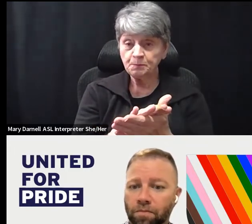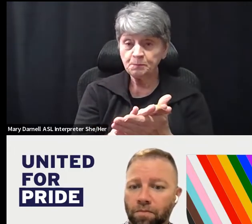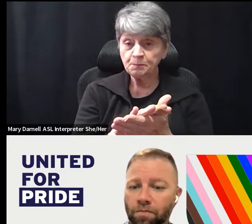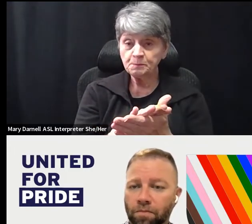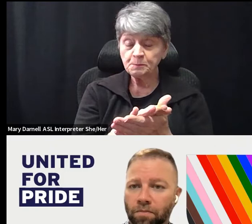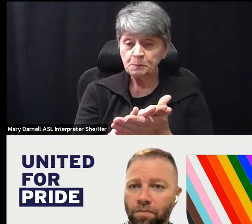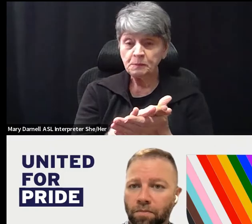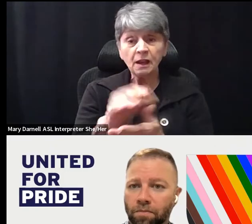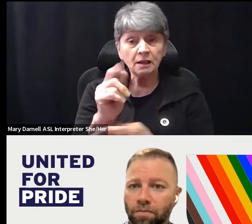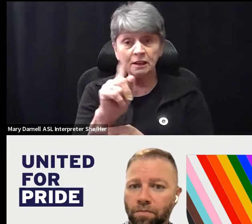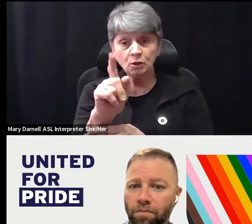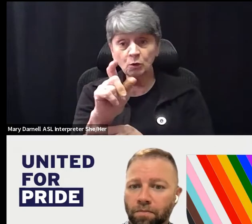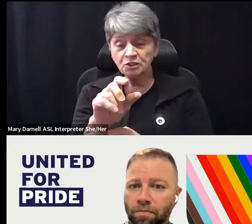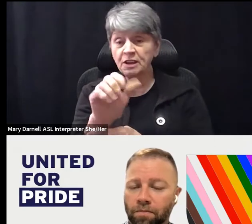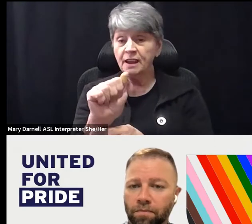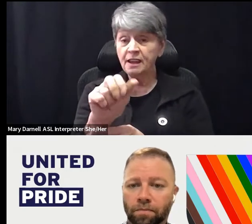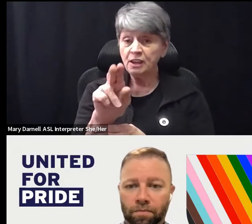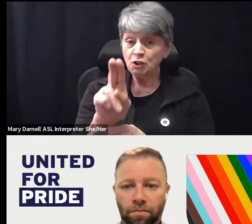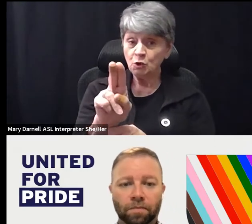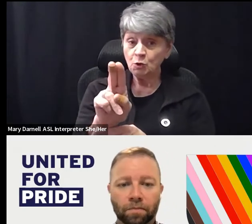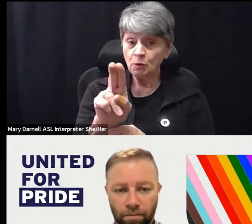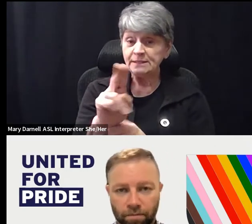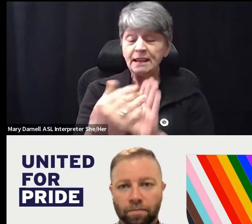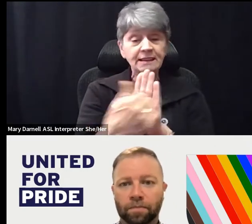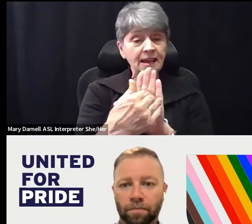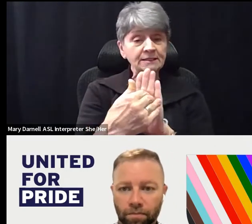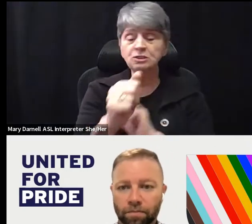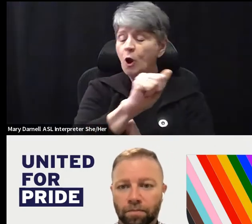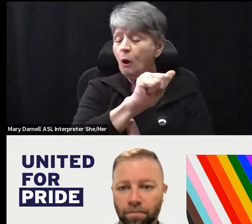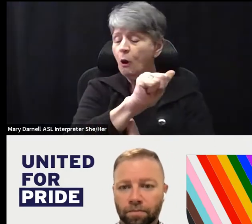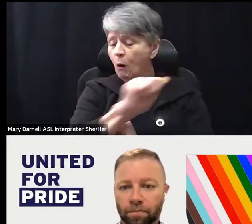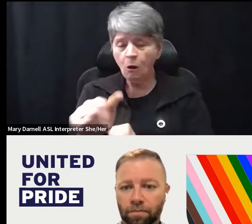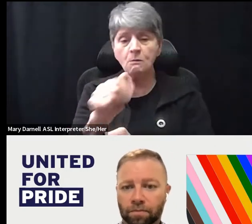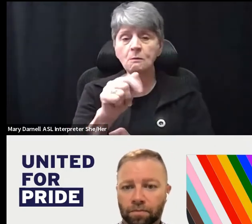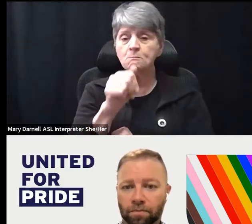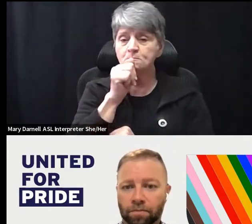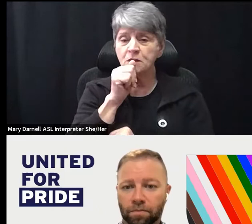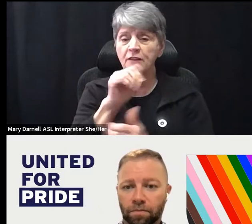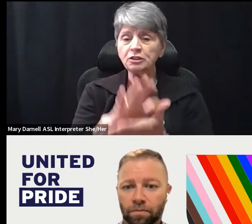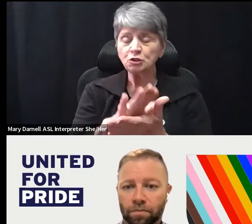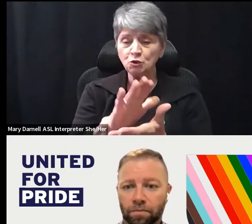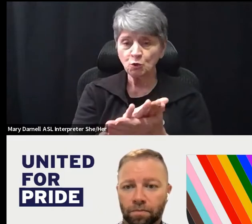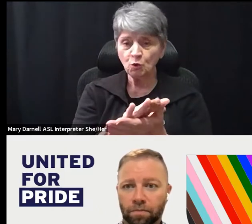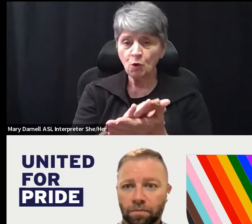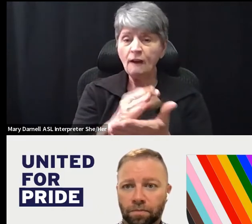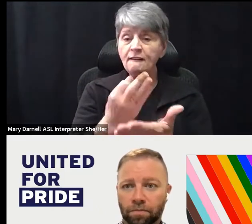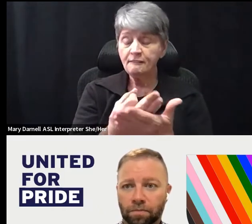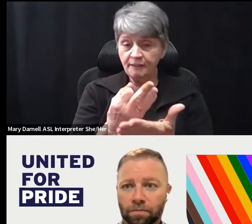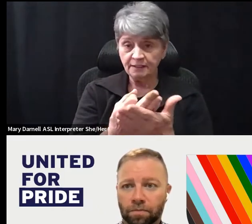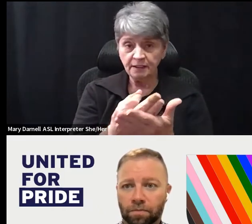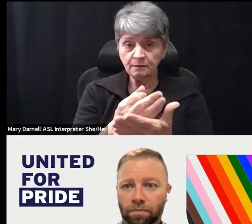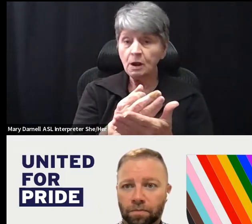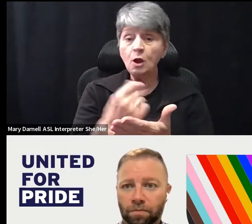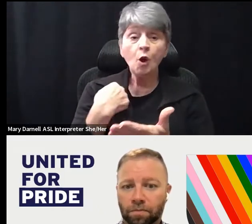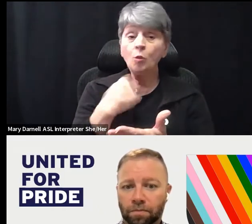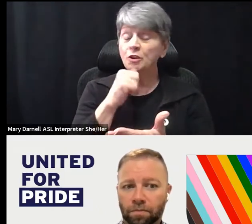is AU does oppose all private school vouchers. We do not just oppose private school vouchers that go to religious schools. And in